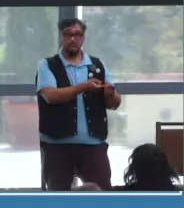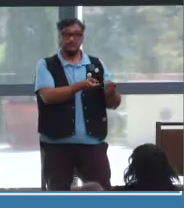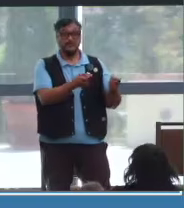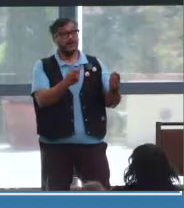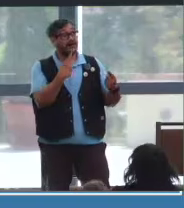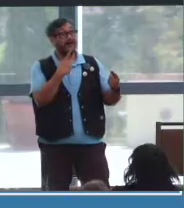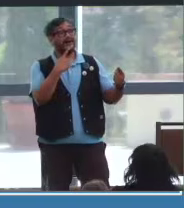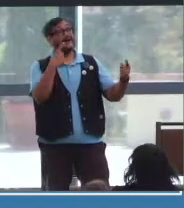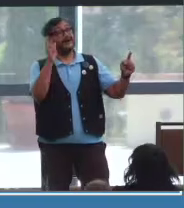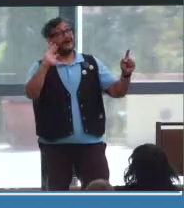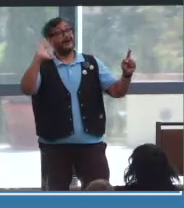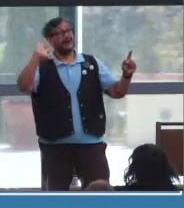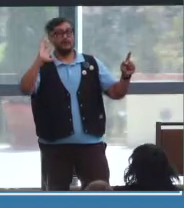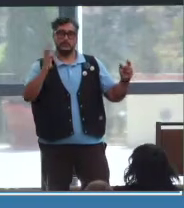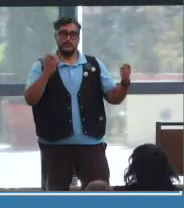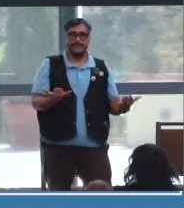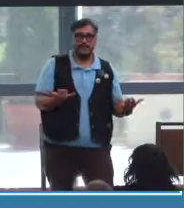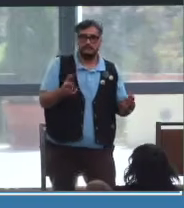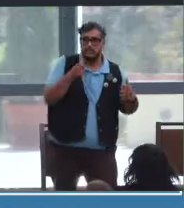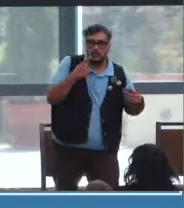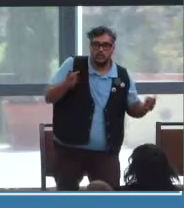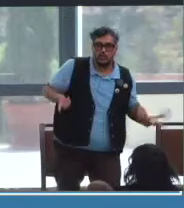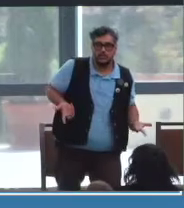did not respond from the start.